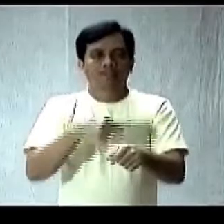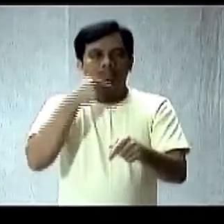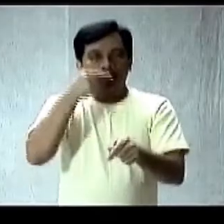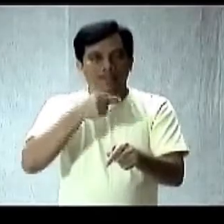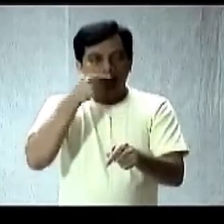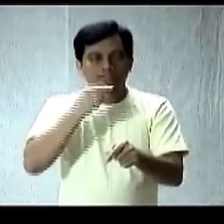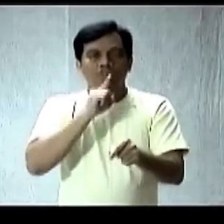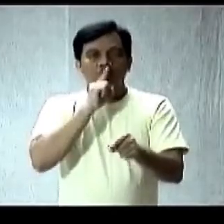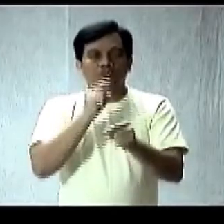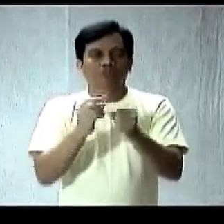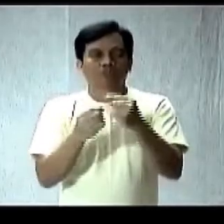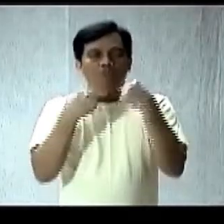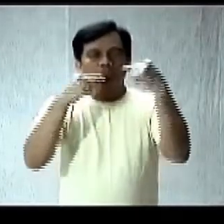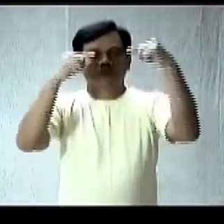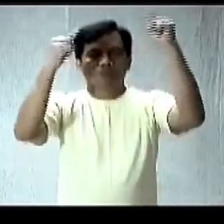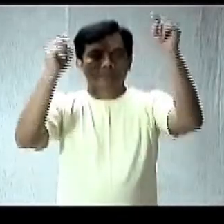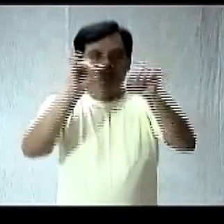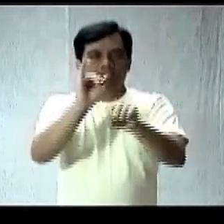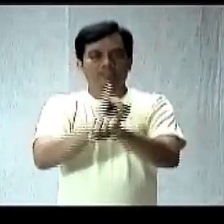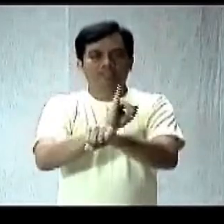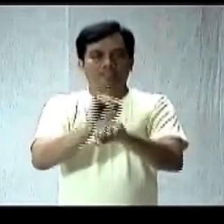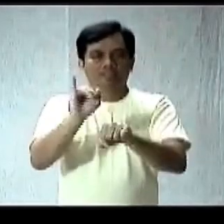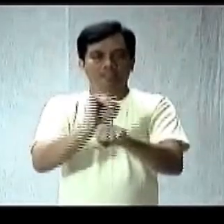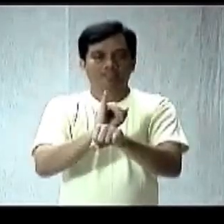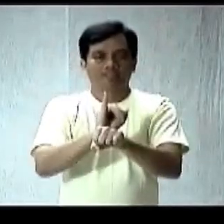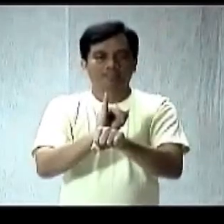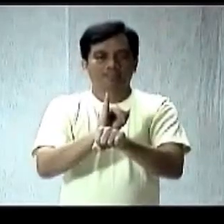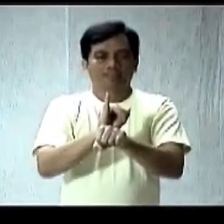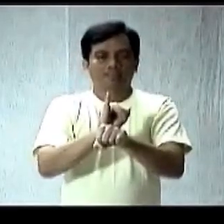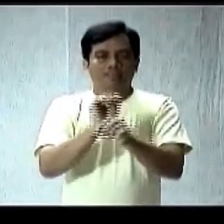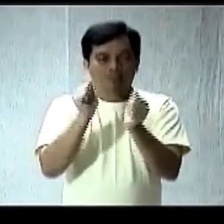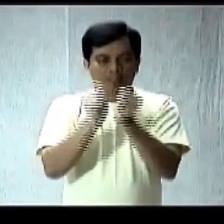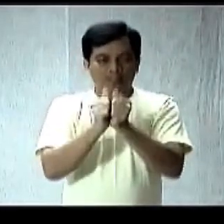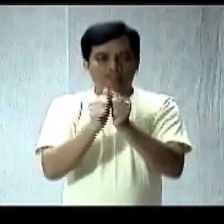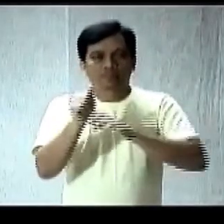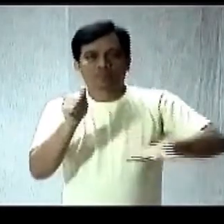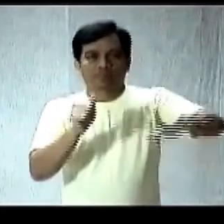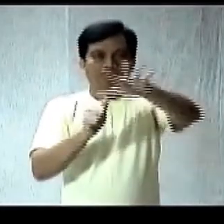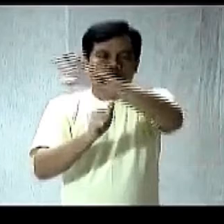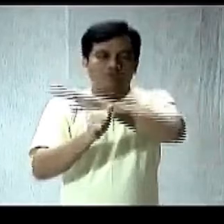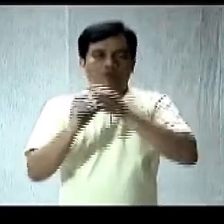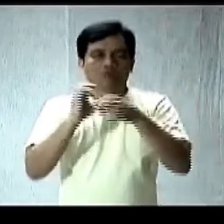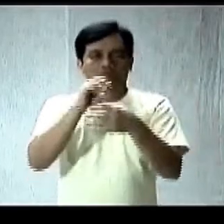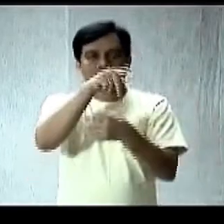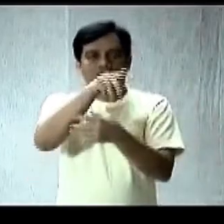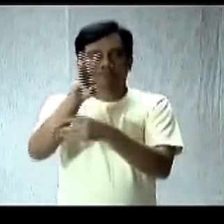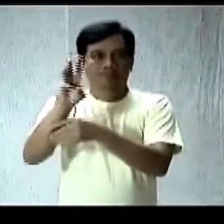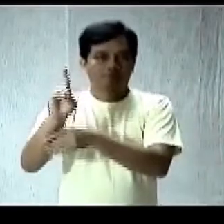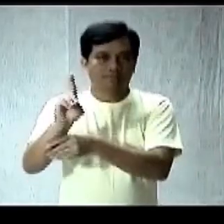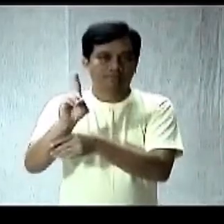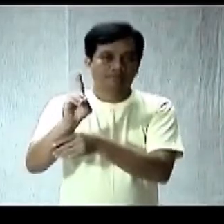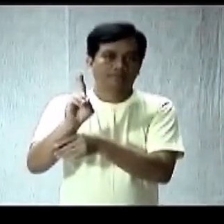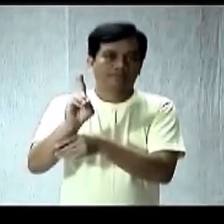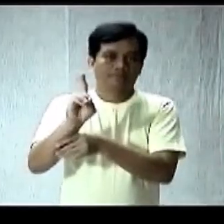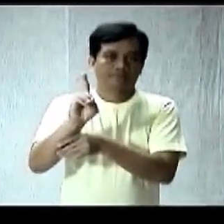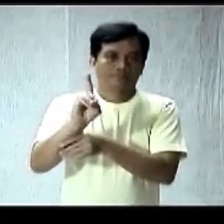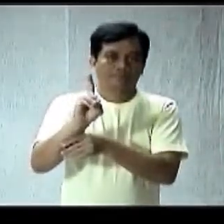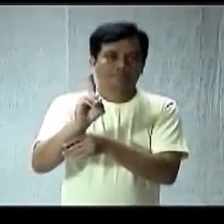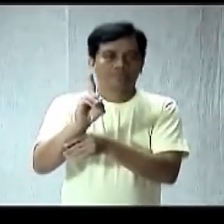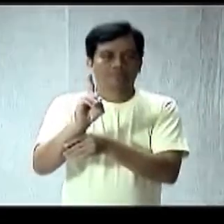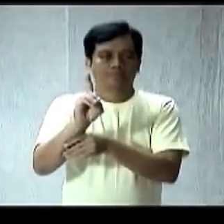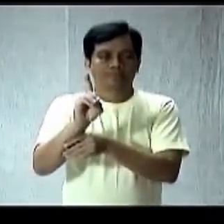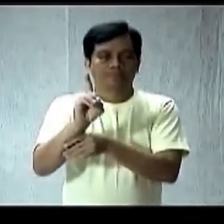can say that it's a booming industry within the sector of persons with disabilities.